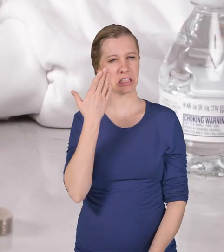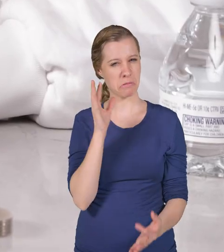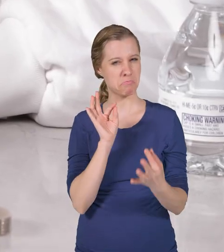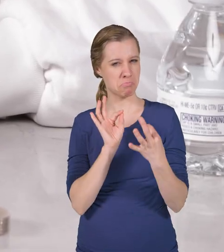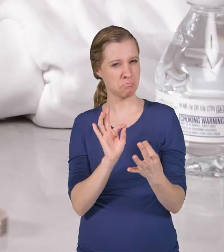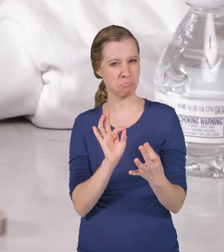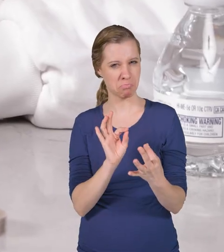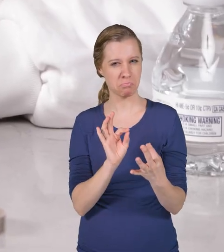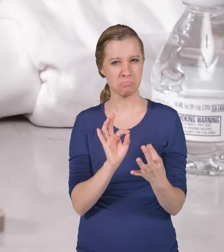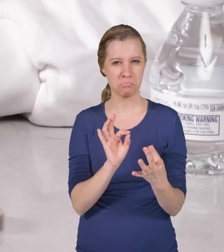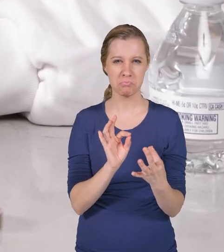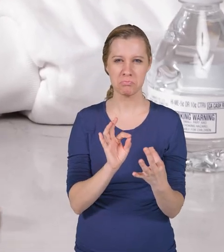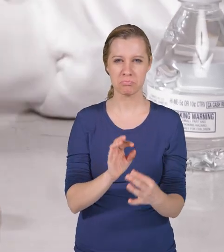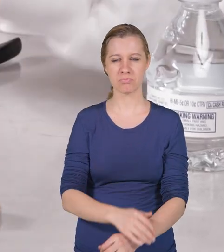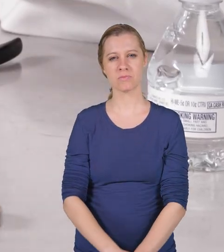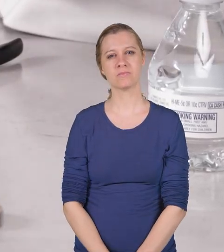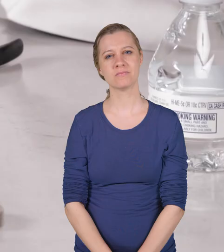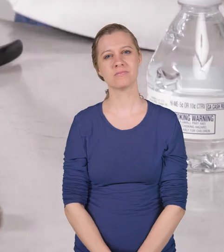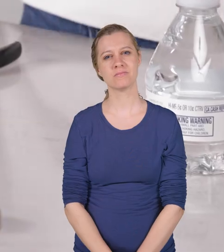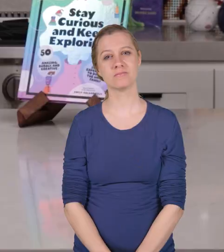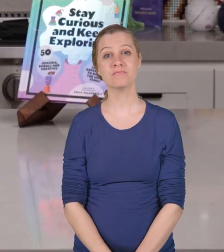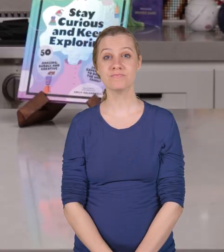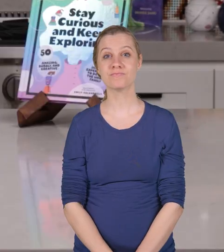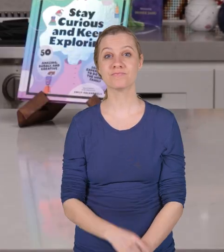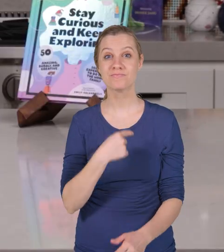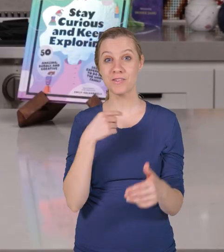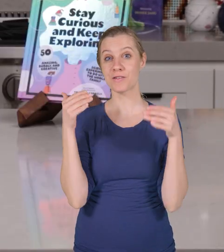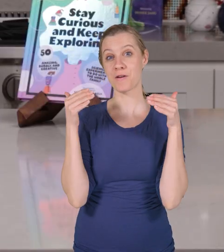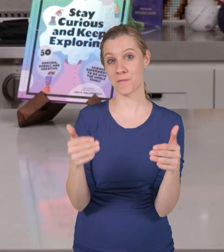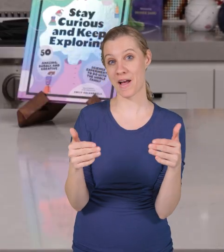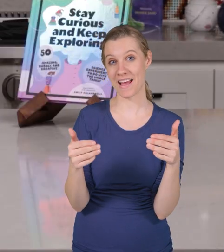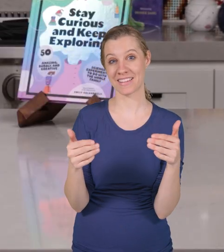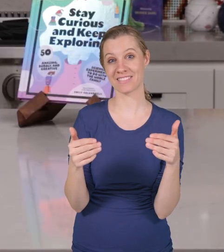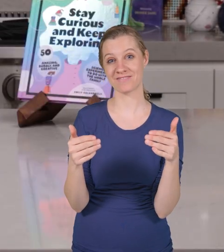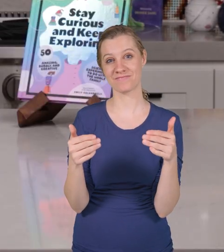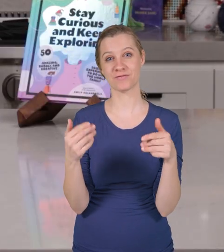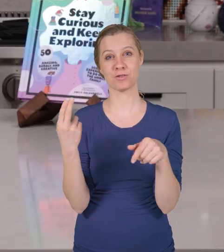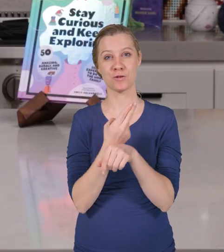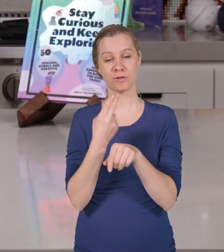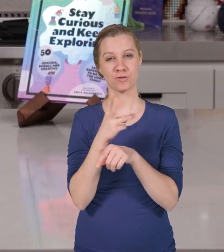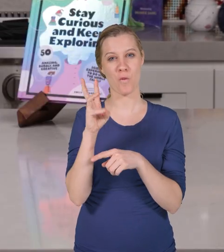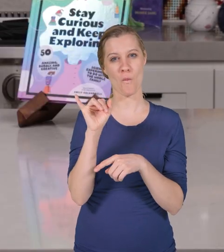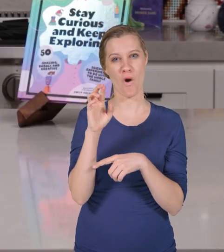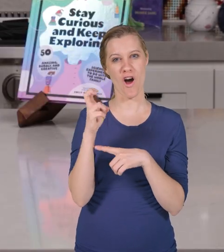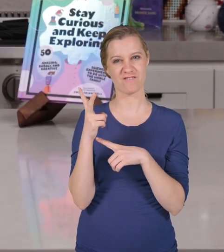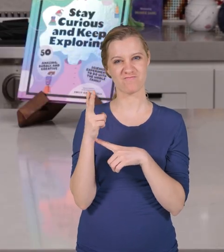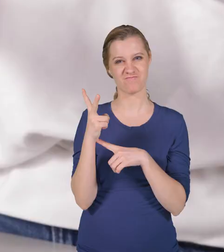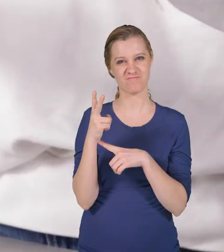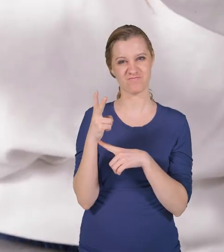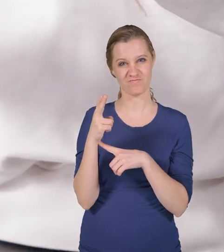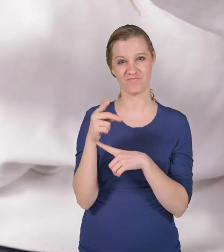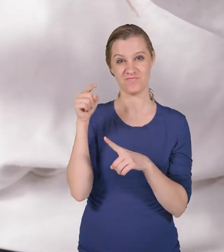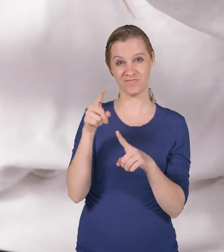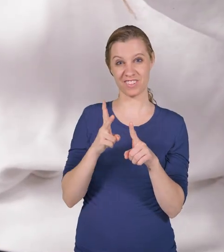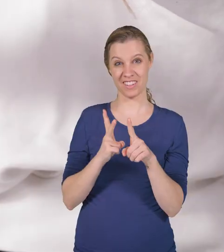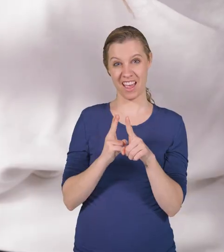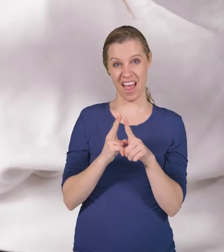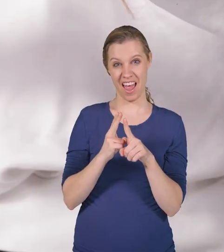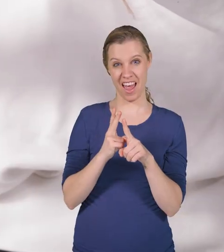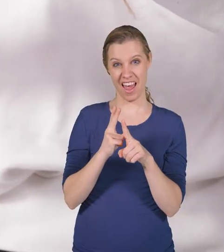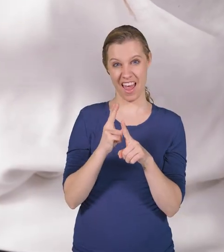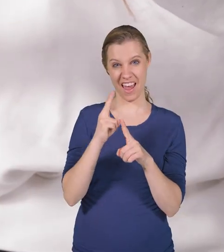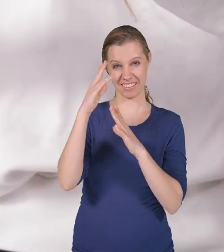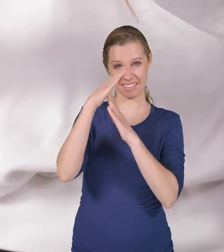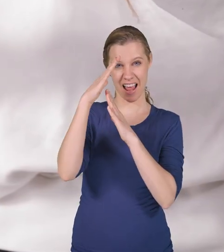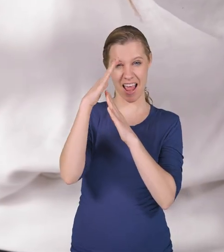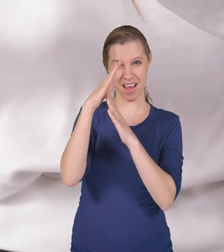That looks like that should be about good. So I'm gonna go ahead, use my wire cutters to cut it